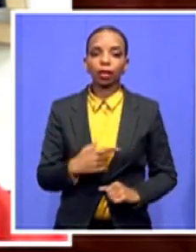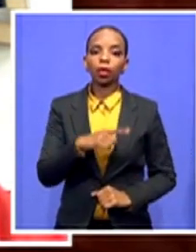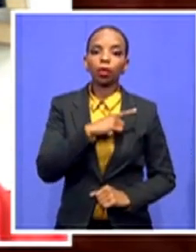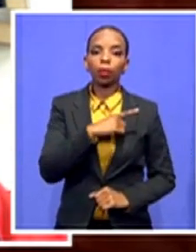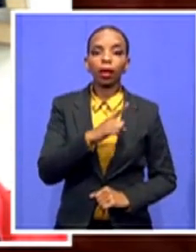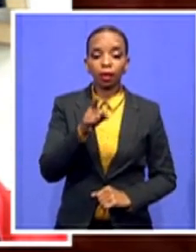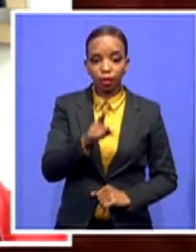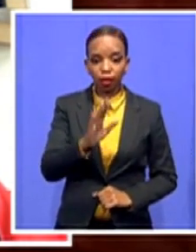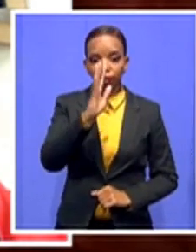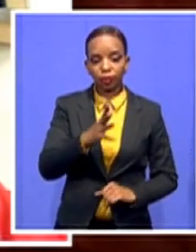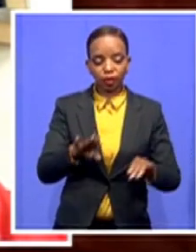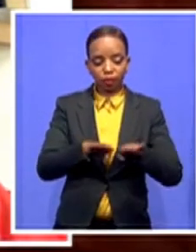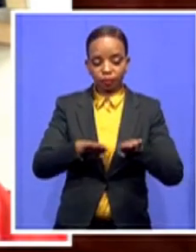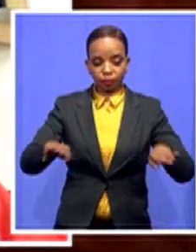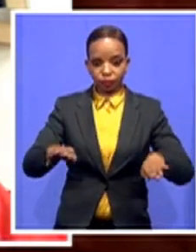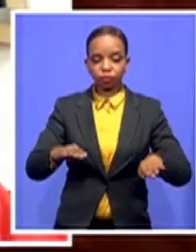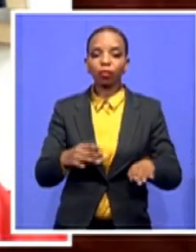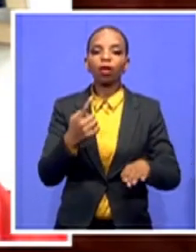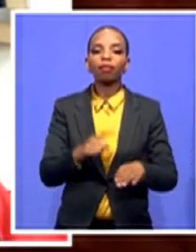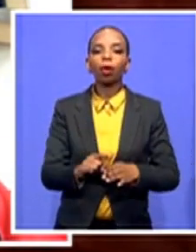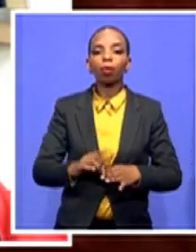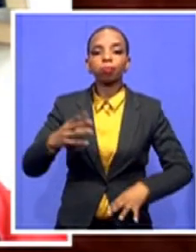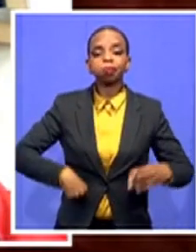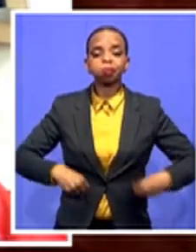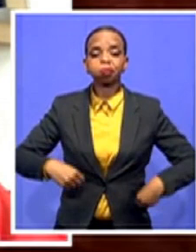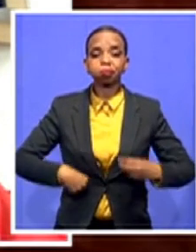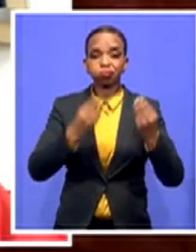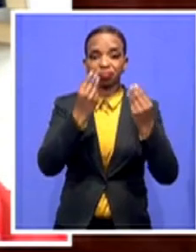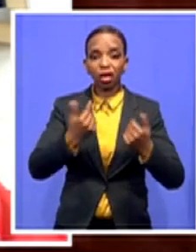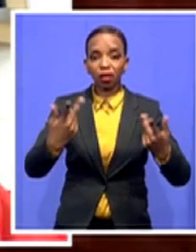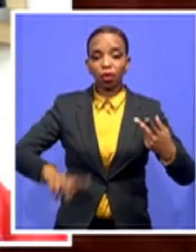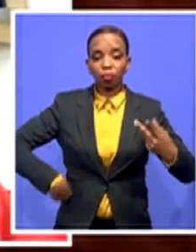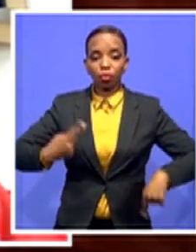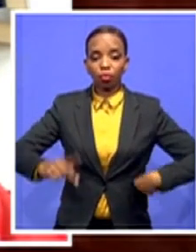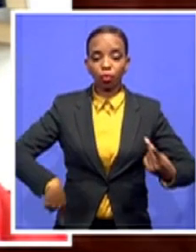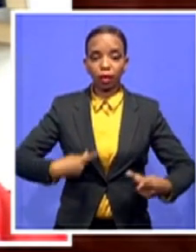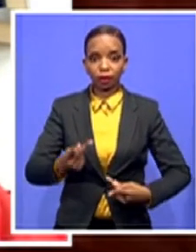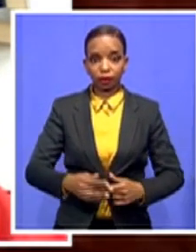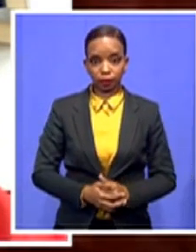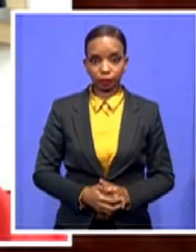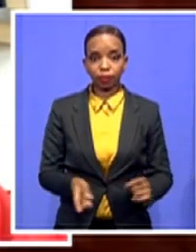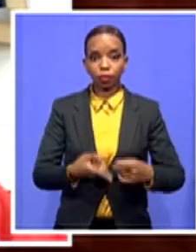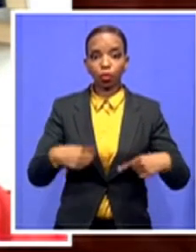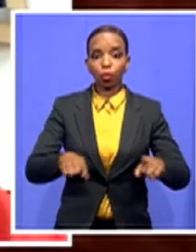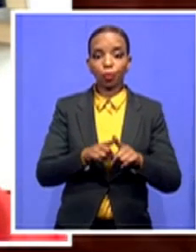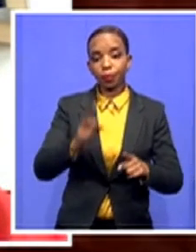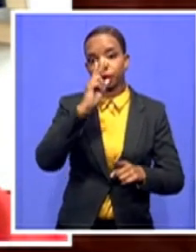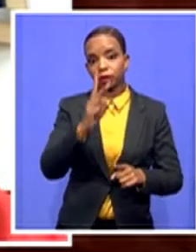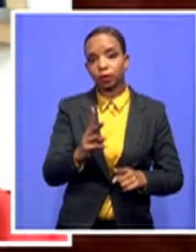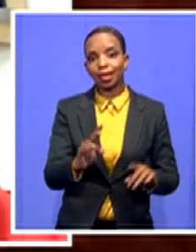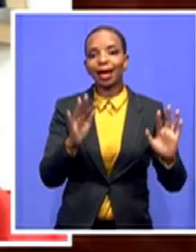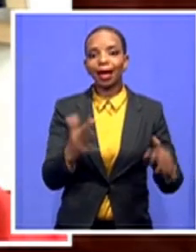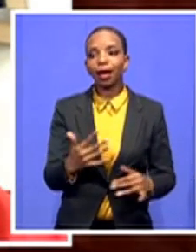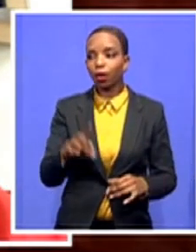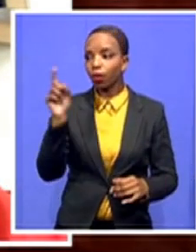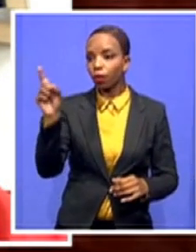expenditure. We've heard stories already about how bureaucrats are looting left, right, and center, even in the context